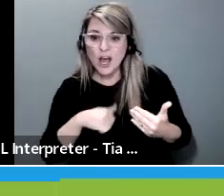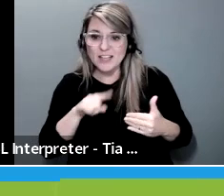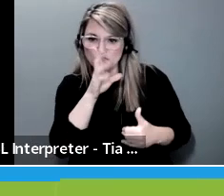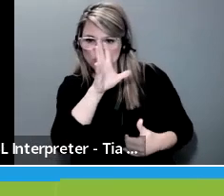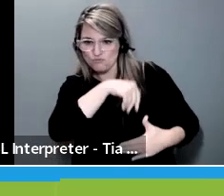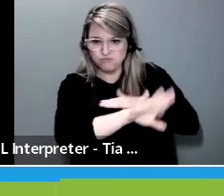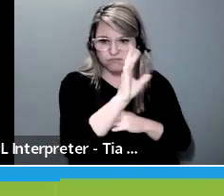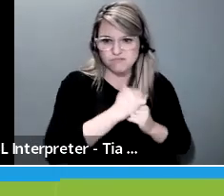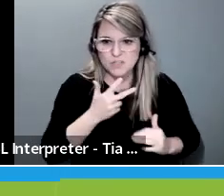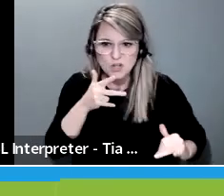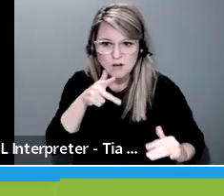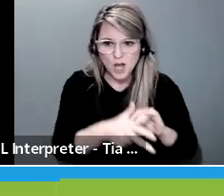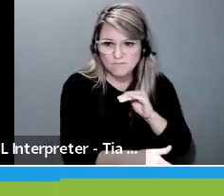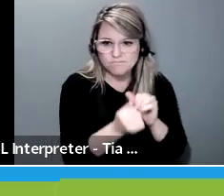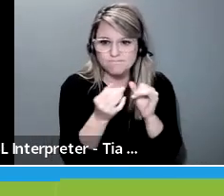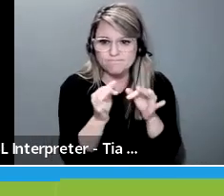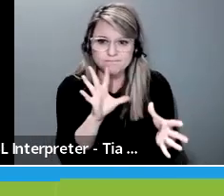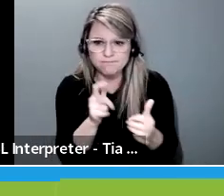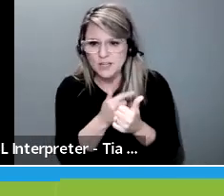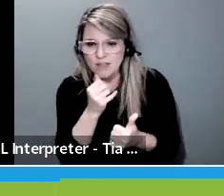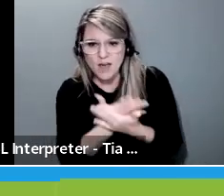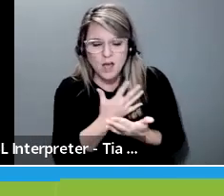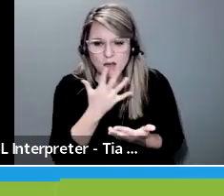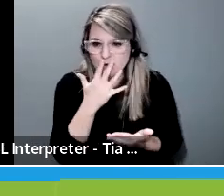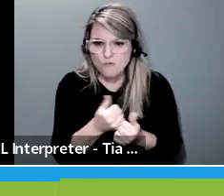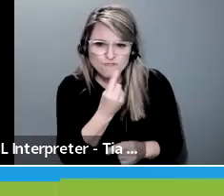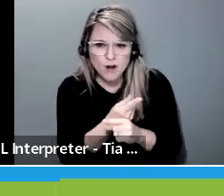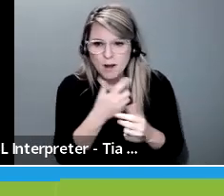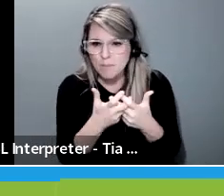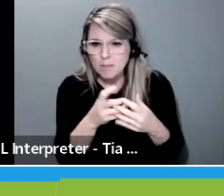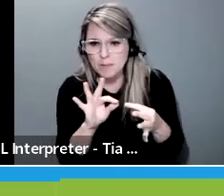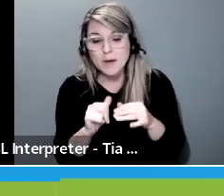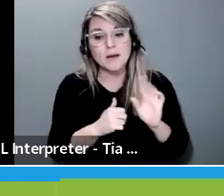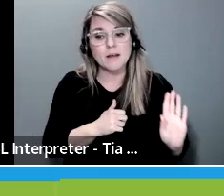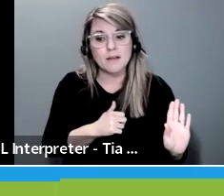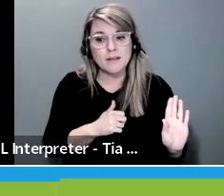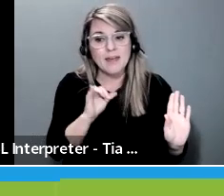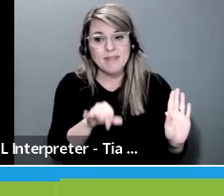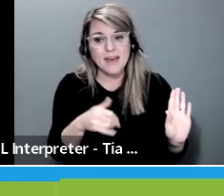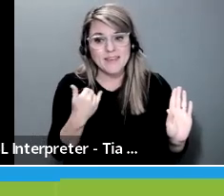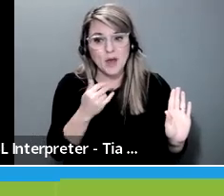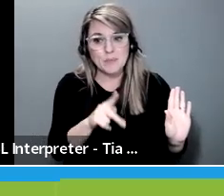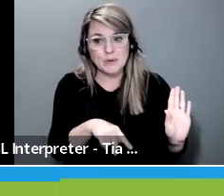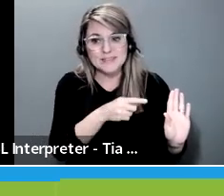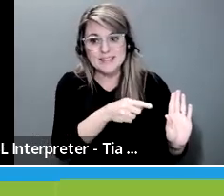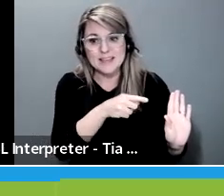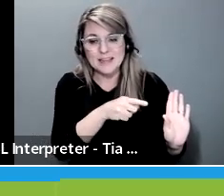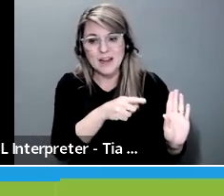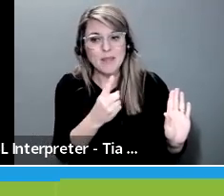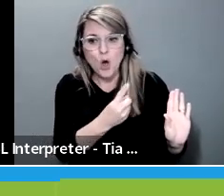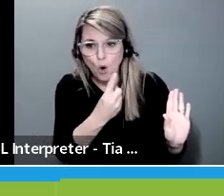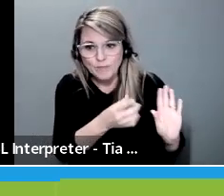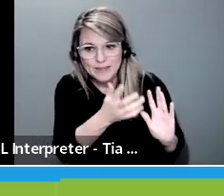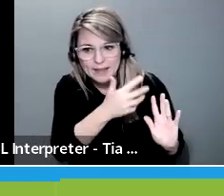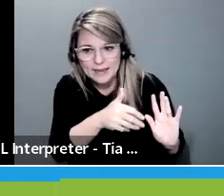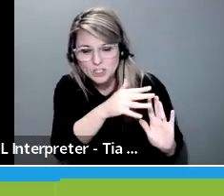being non-judgmental and allowing her to see the strength in that relationship, as that young person developed, the service provider that was